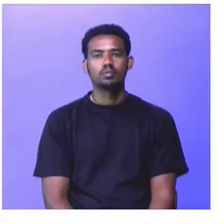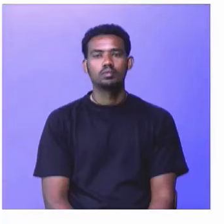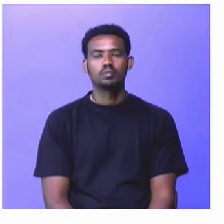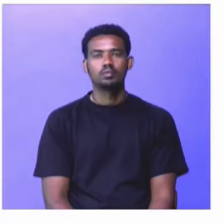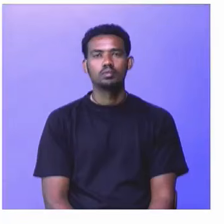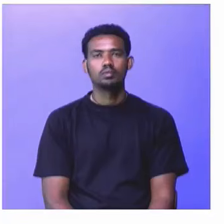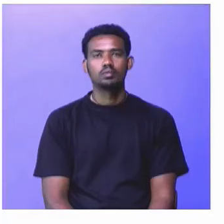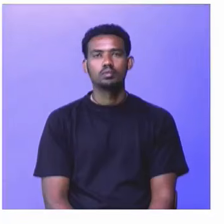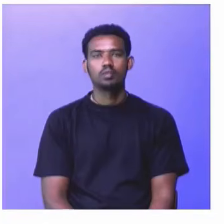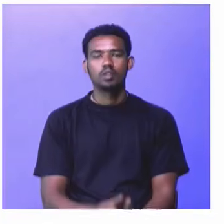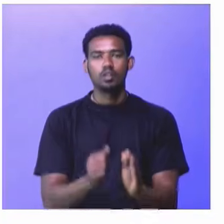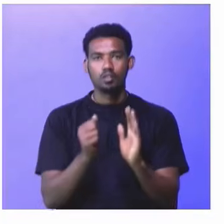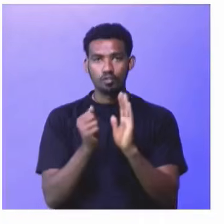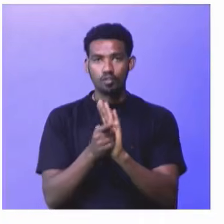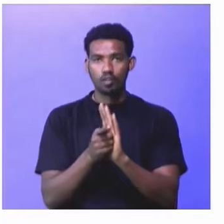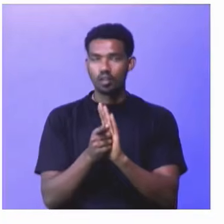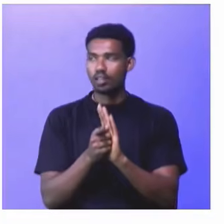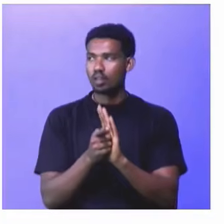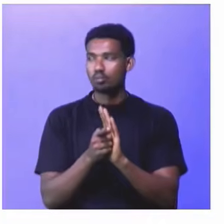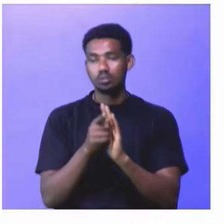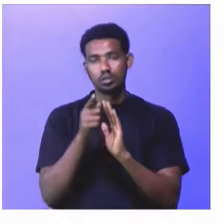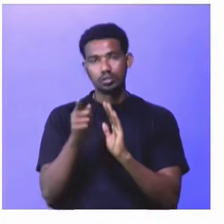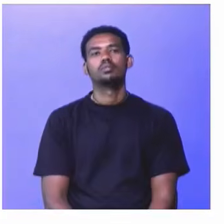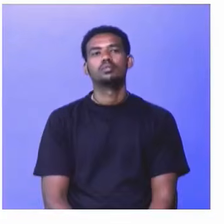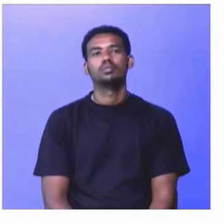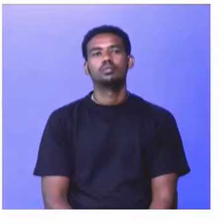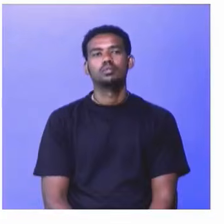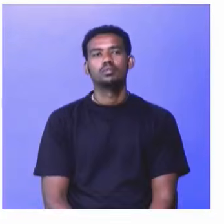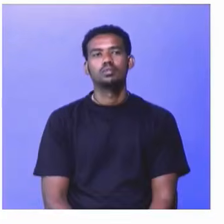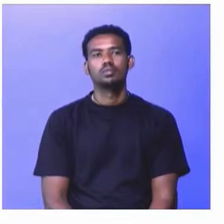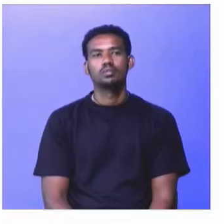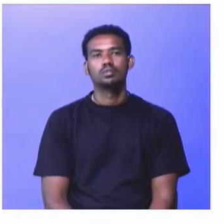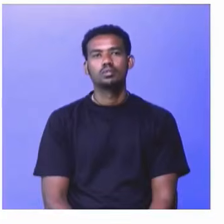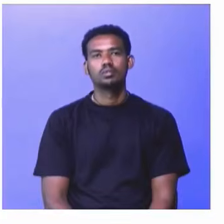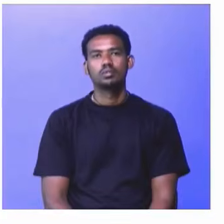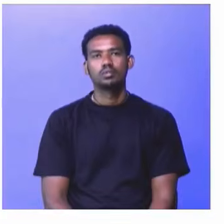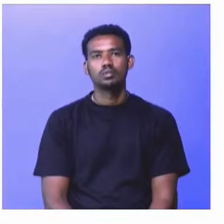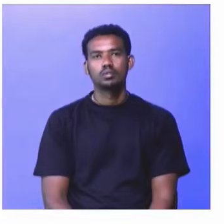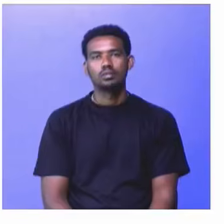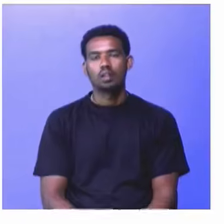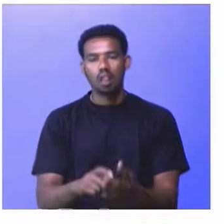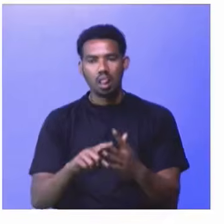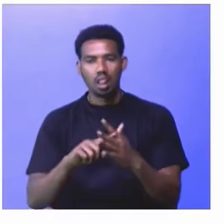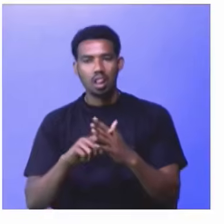So, for example, here you can say, let me